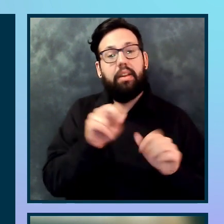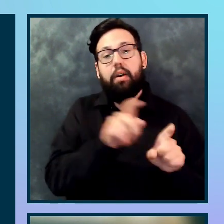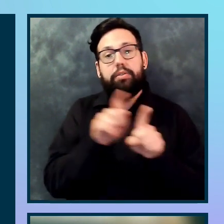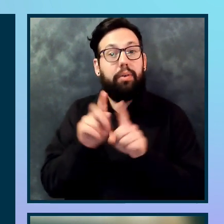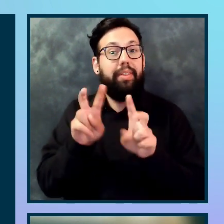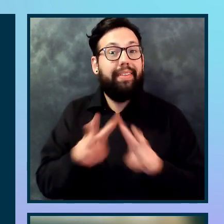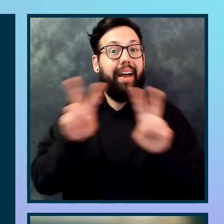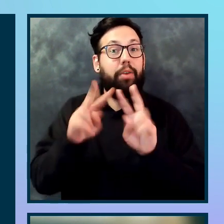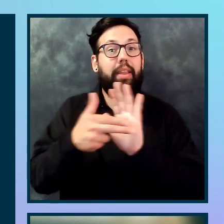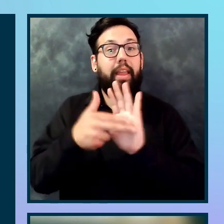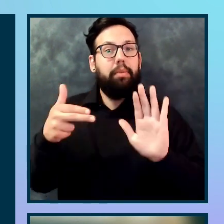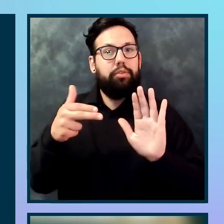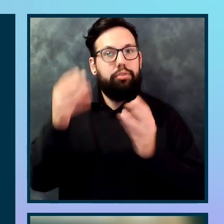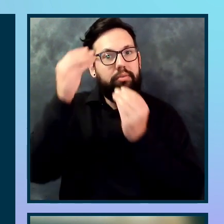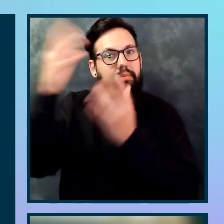each swipe.